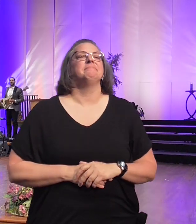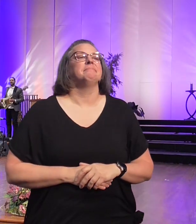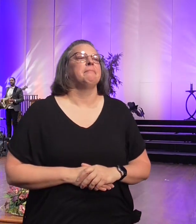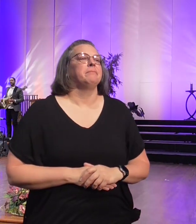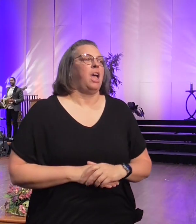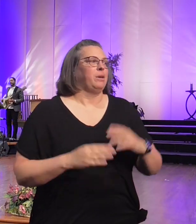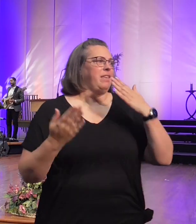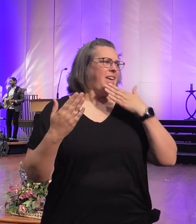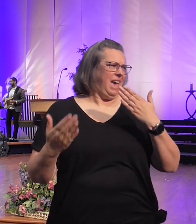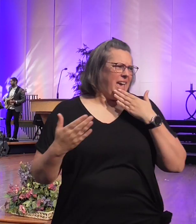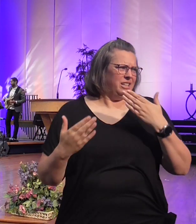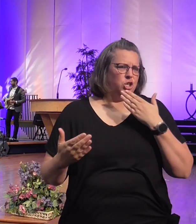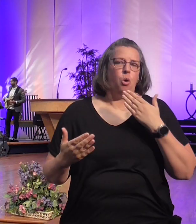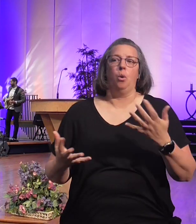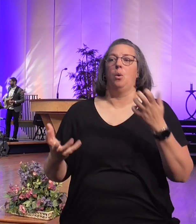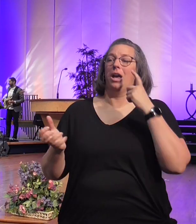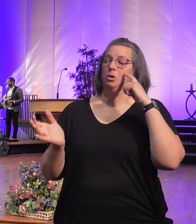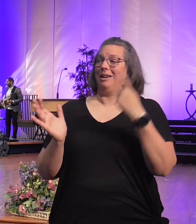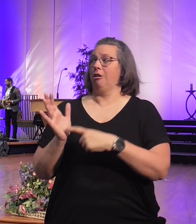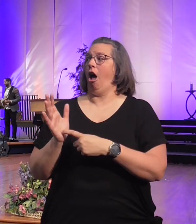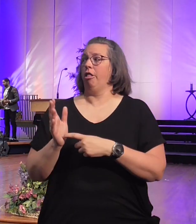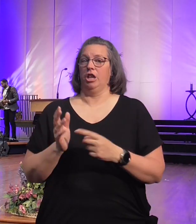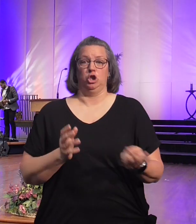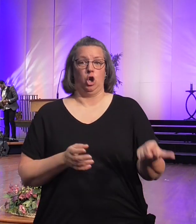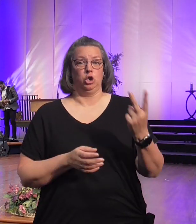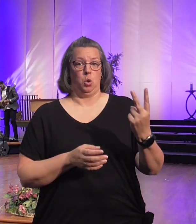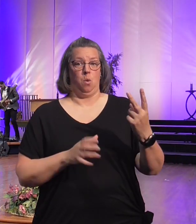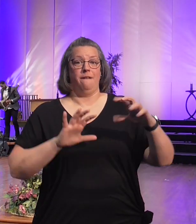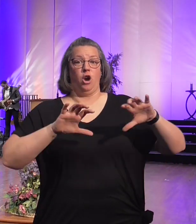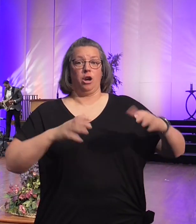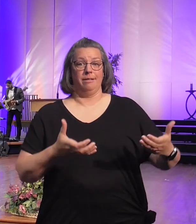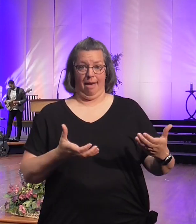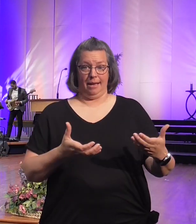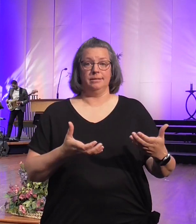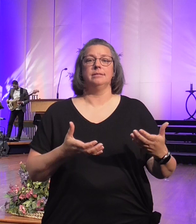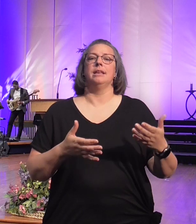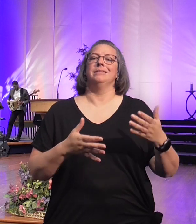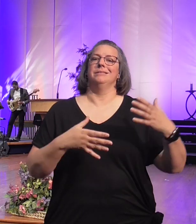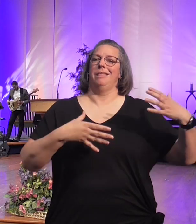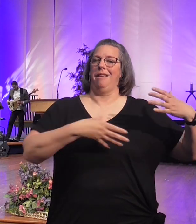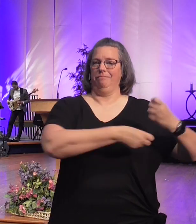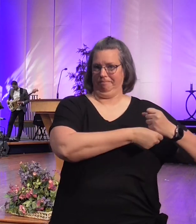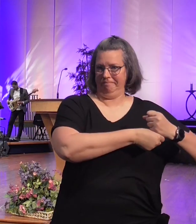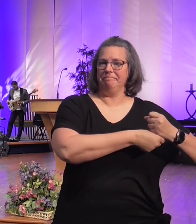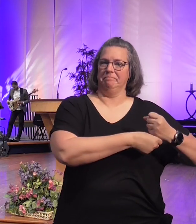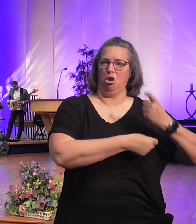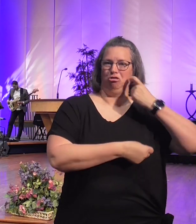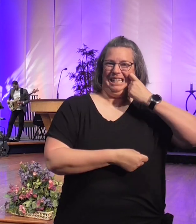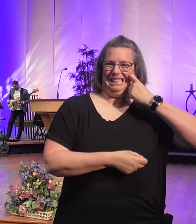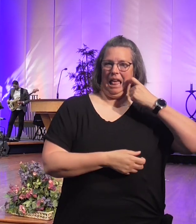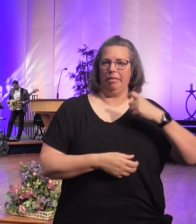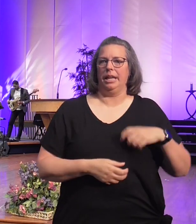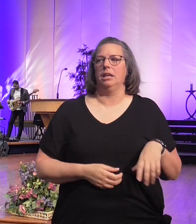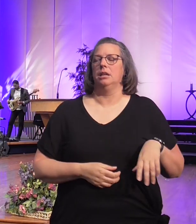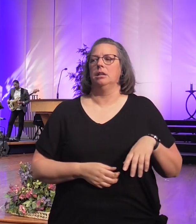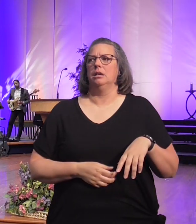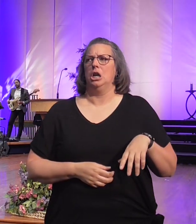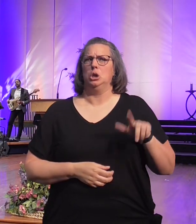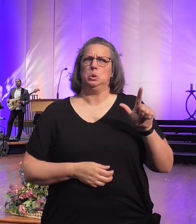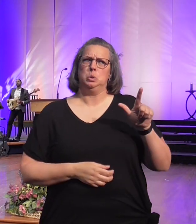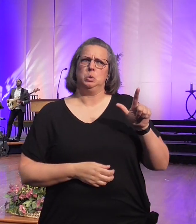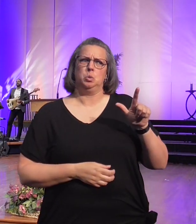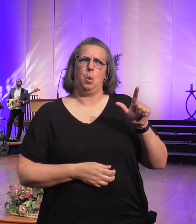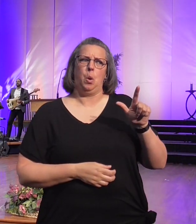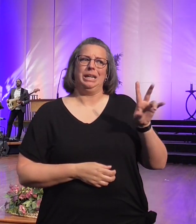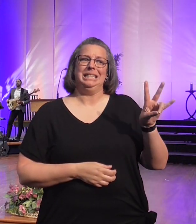you very much. And we want to acknowledge two of our classes that completed recently. We have about a 27-week